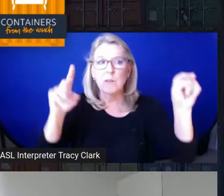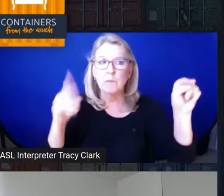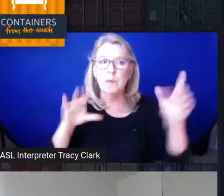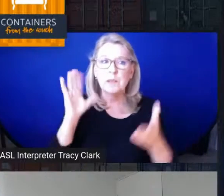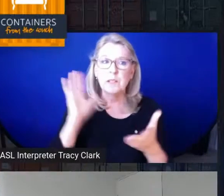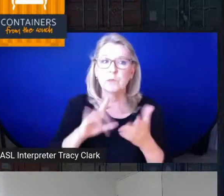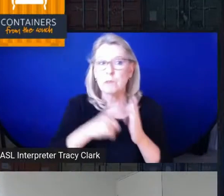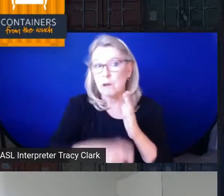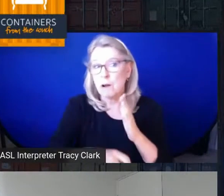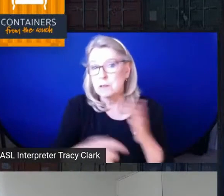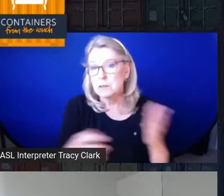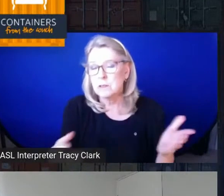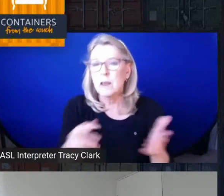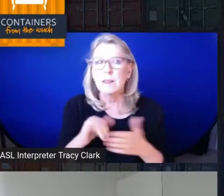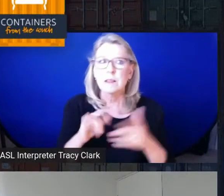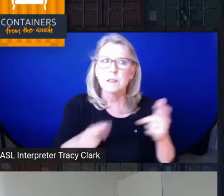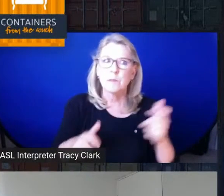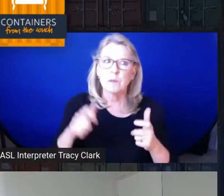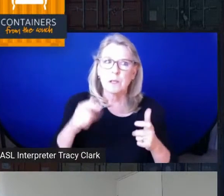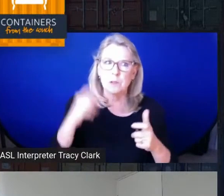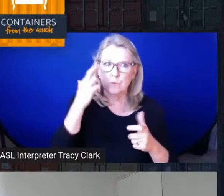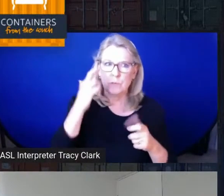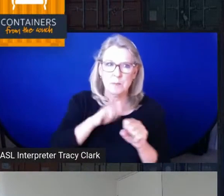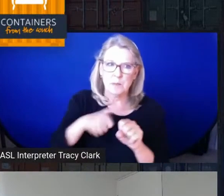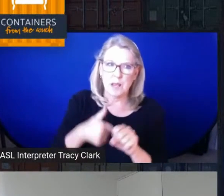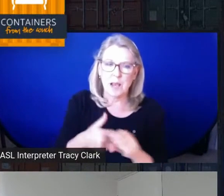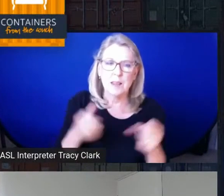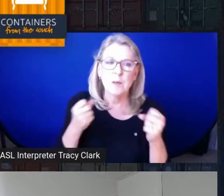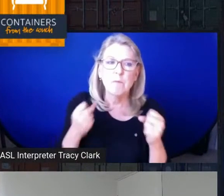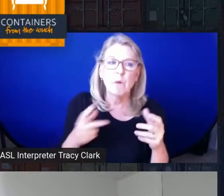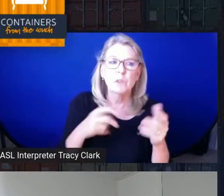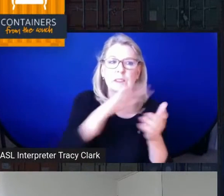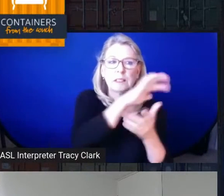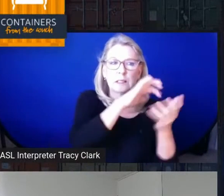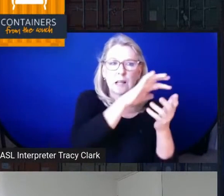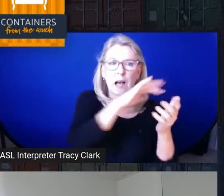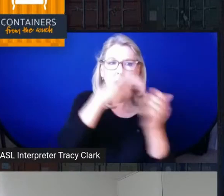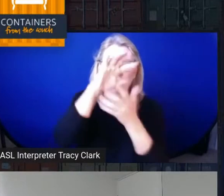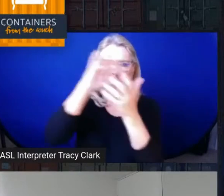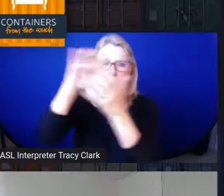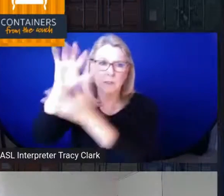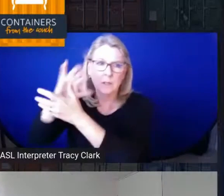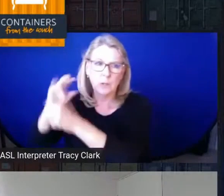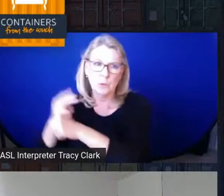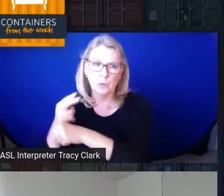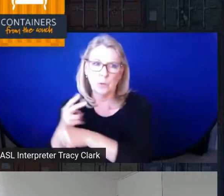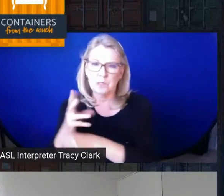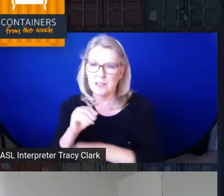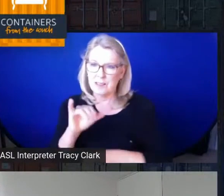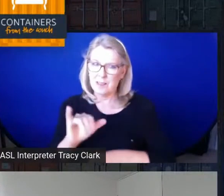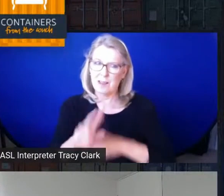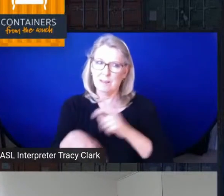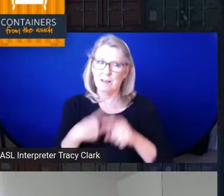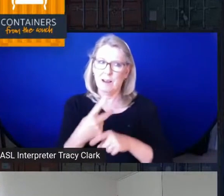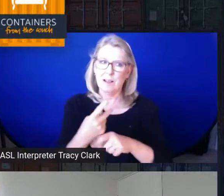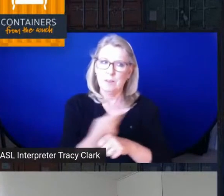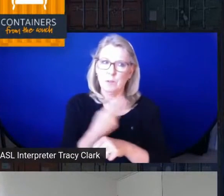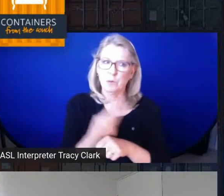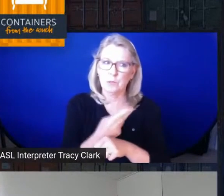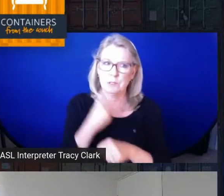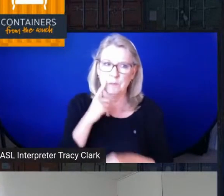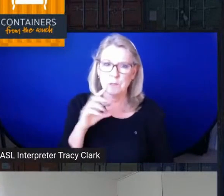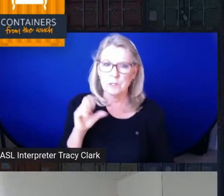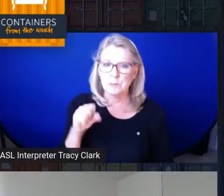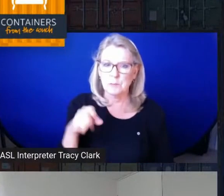for the multi-cloud stuff that I've seen is like that sort of space. Great, thanks for that, Leonardo. I'll pass it over to